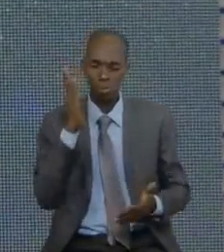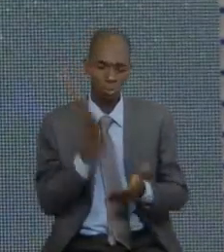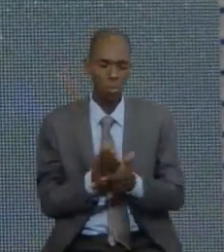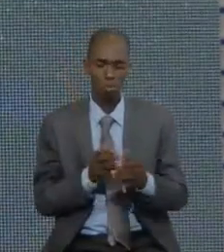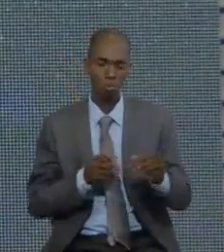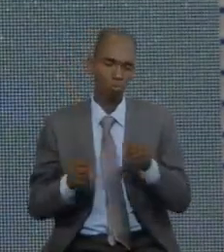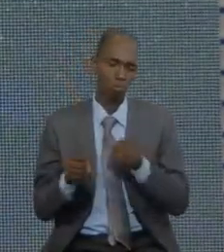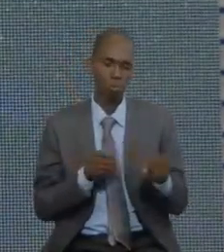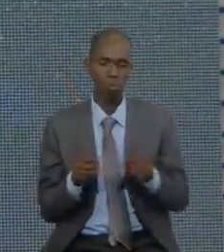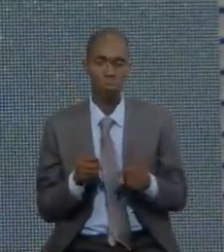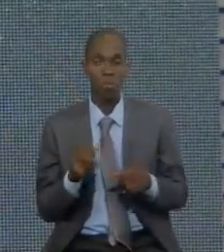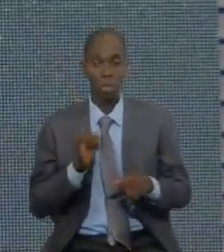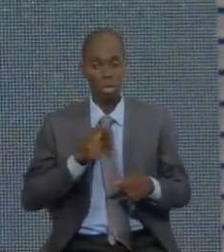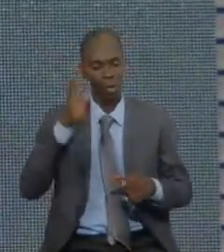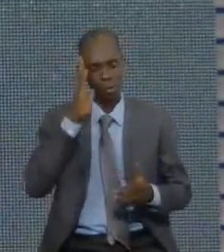anymore. I'll not be angry